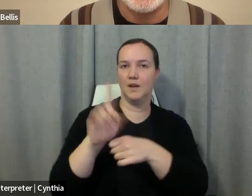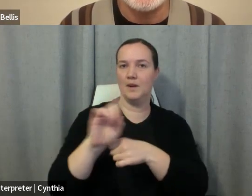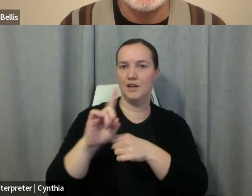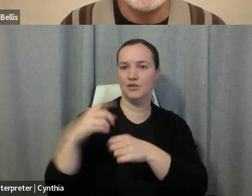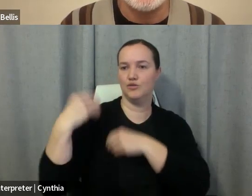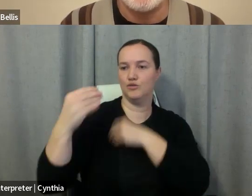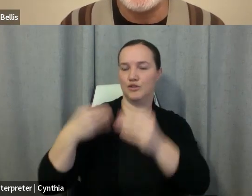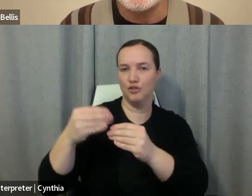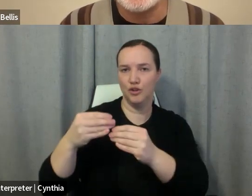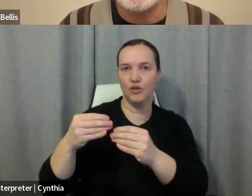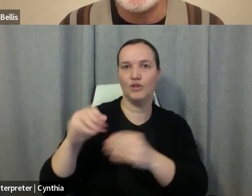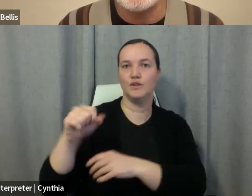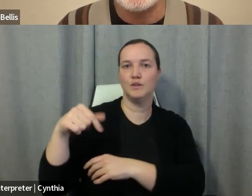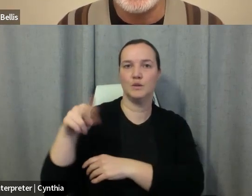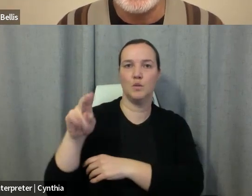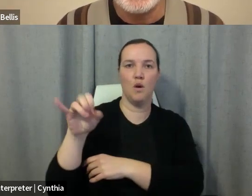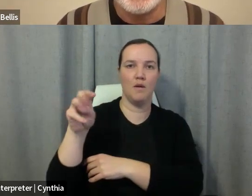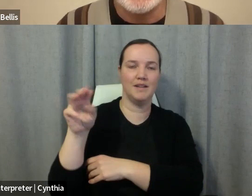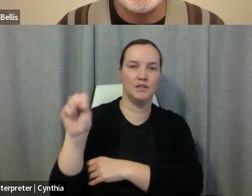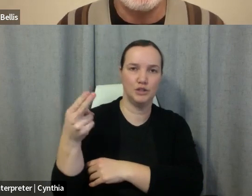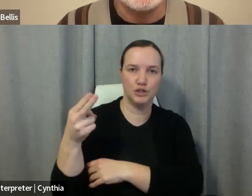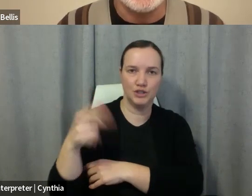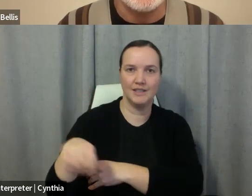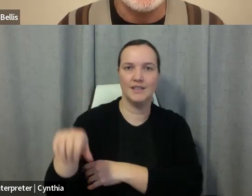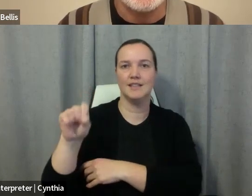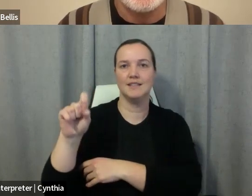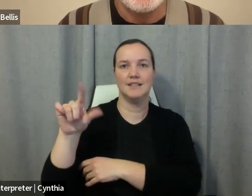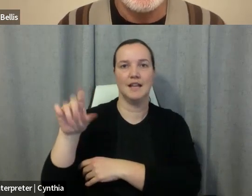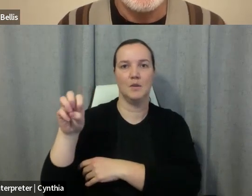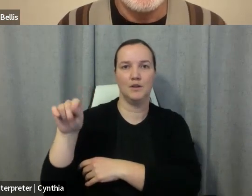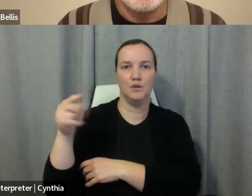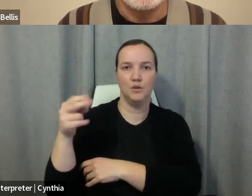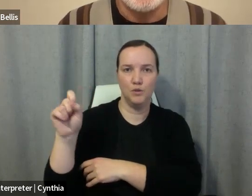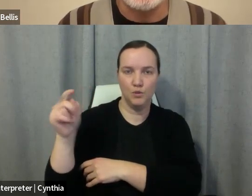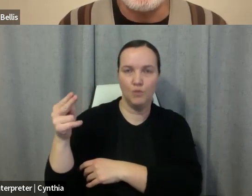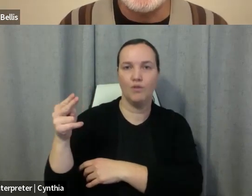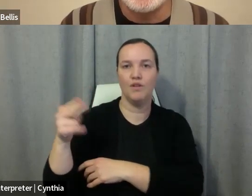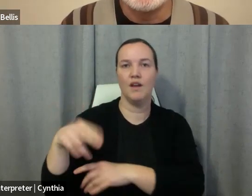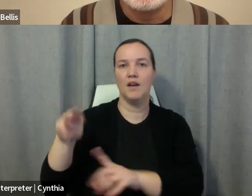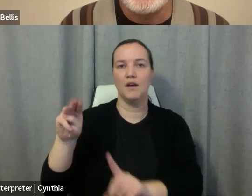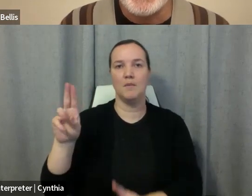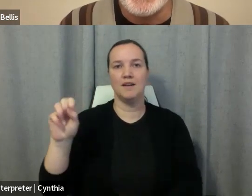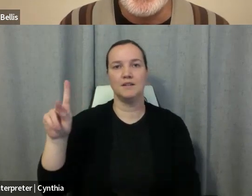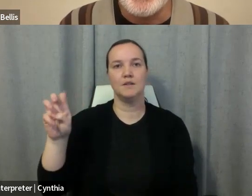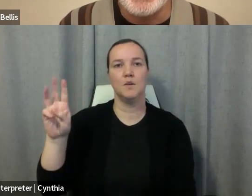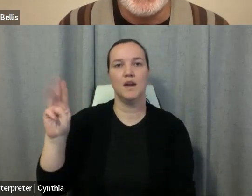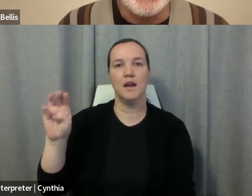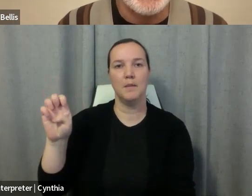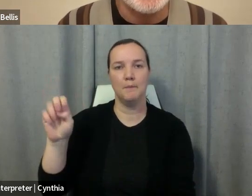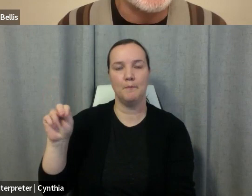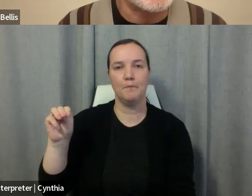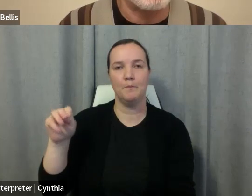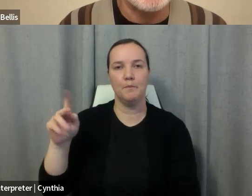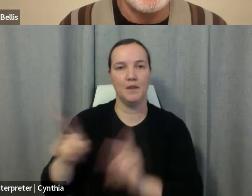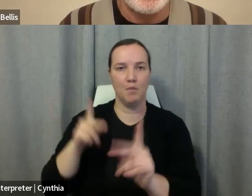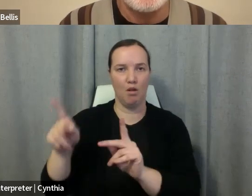unceded lands of the Squamish, the Tsleil-Waututh, and the Musqueam First Nations. The Musqueam people and other people of the